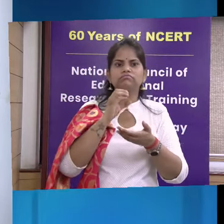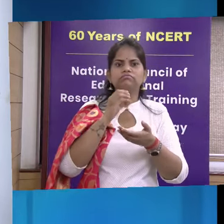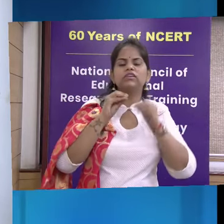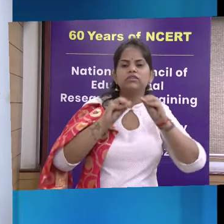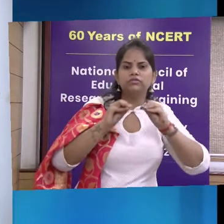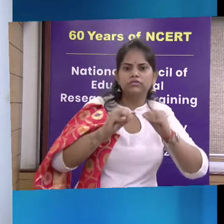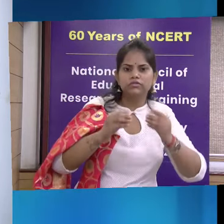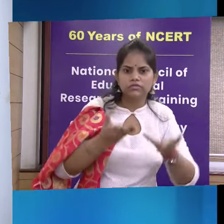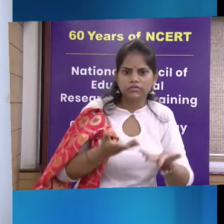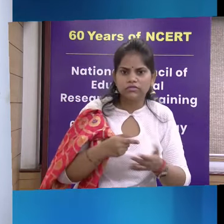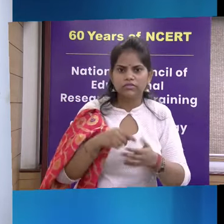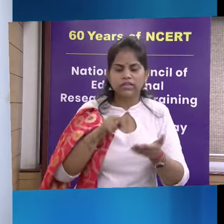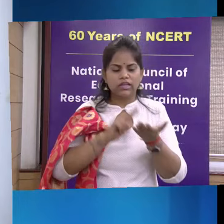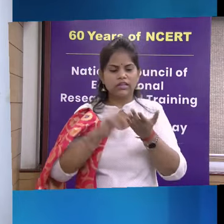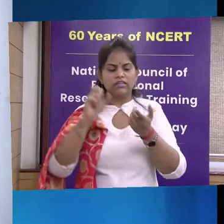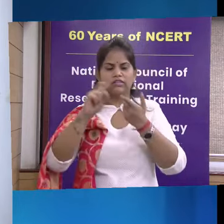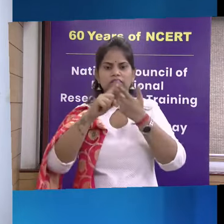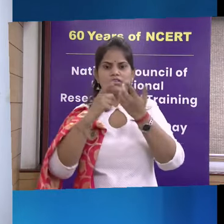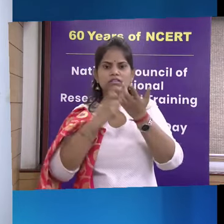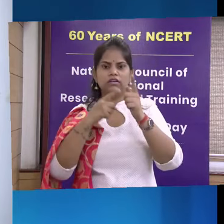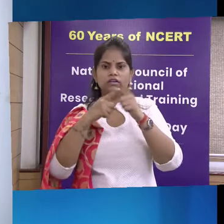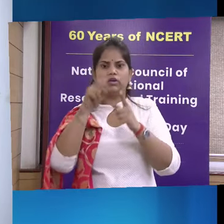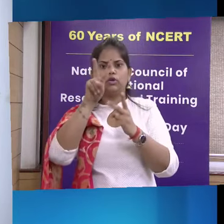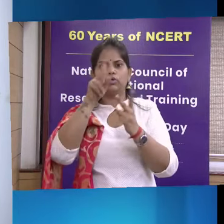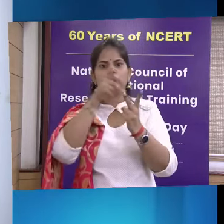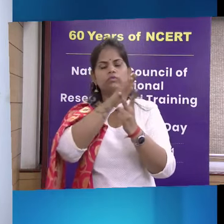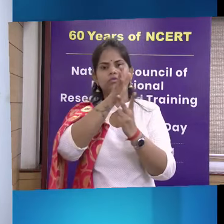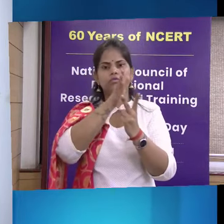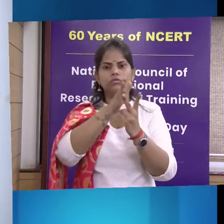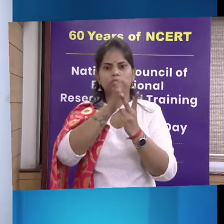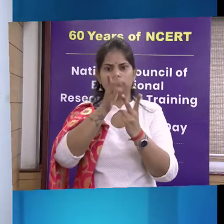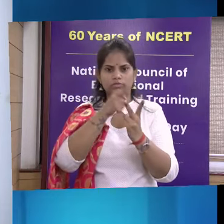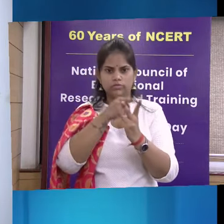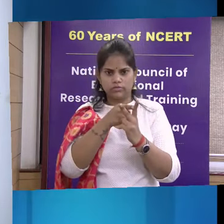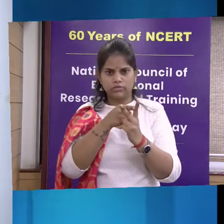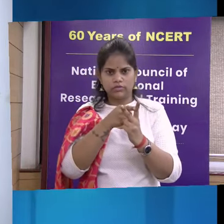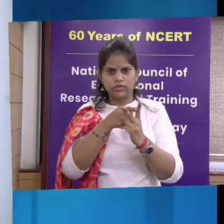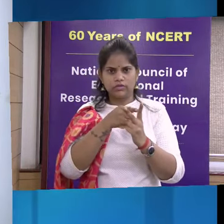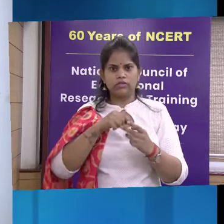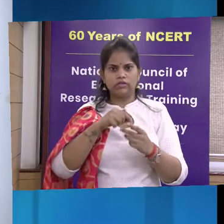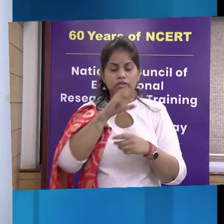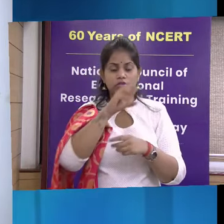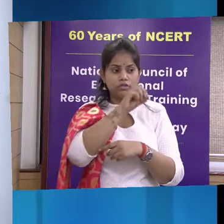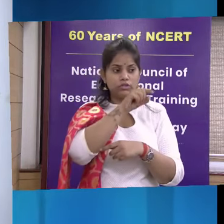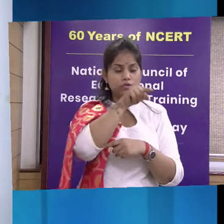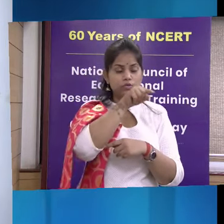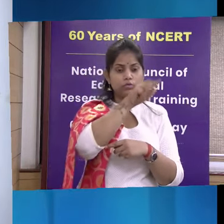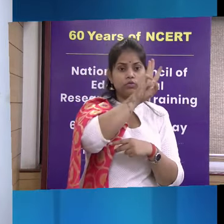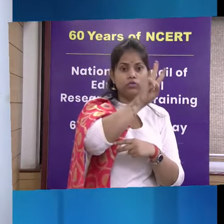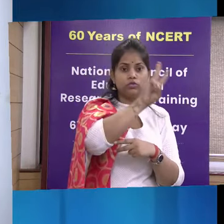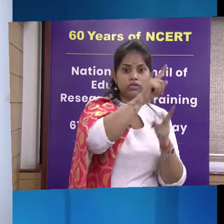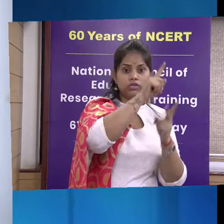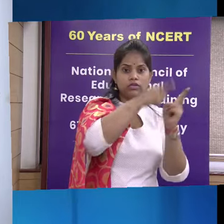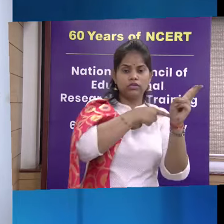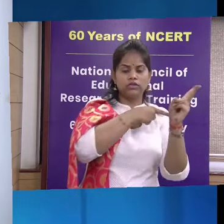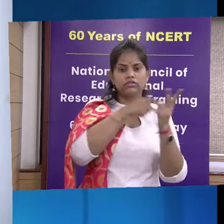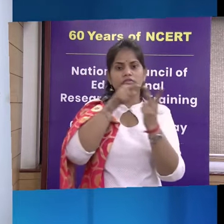by NCERT in two parts, namely a sub-framework for 0 to 3-year-olds and a